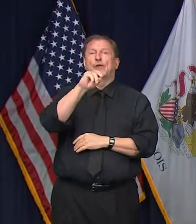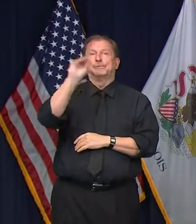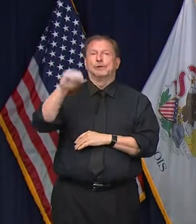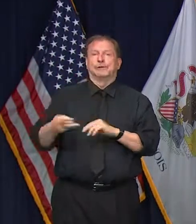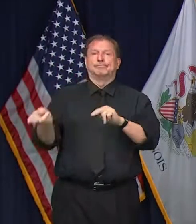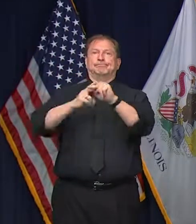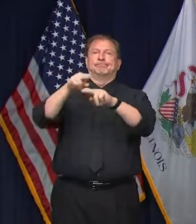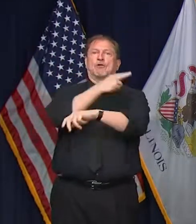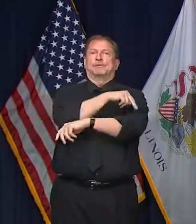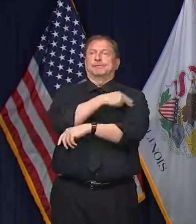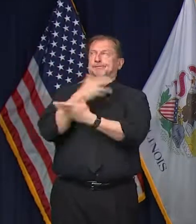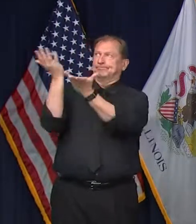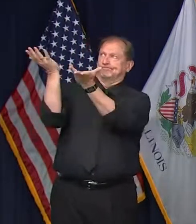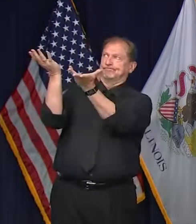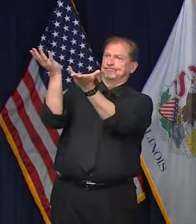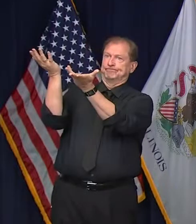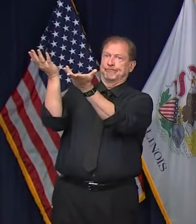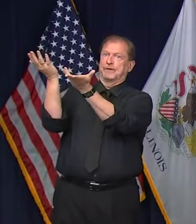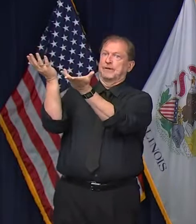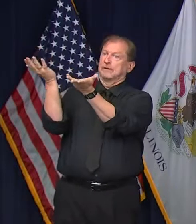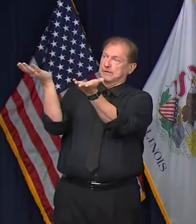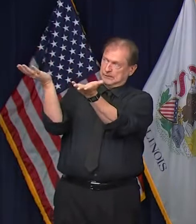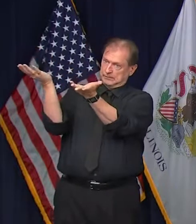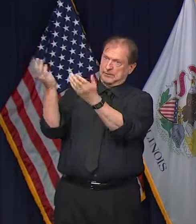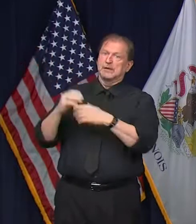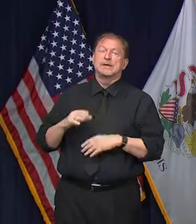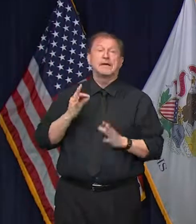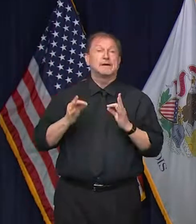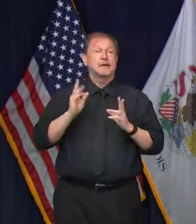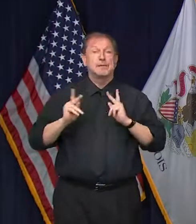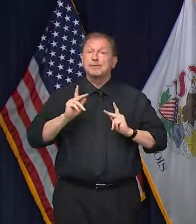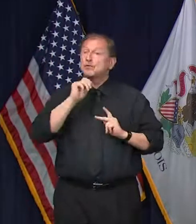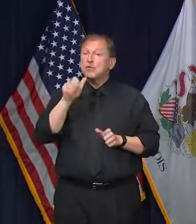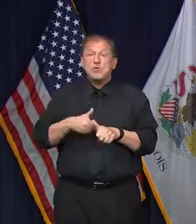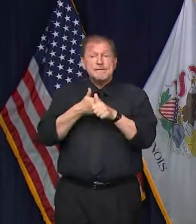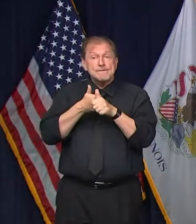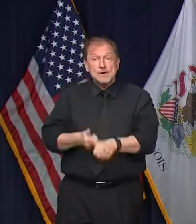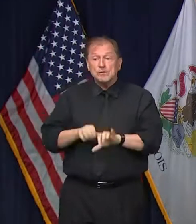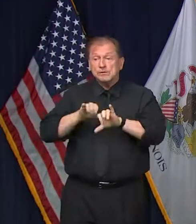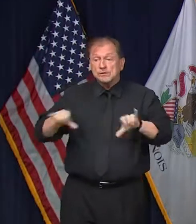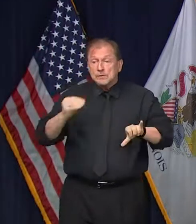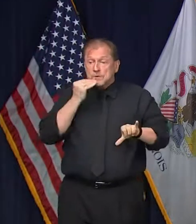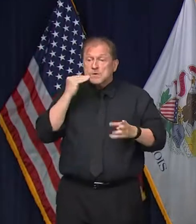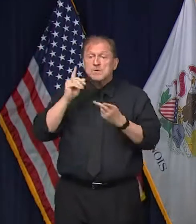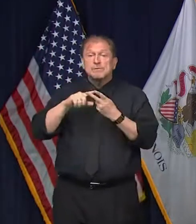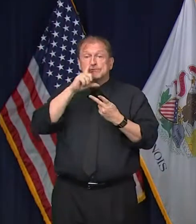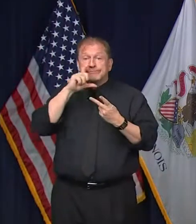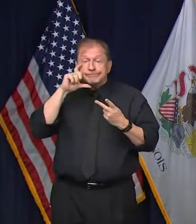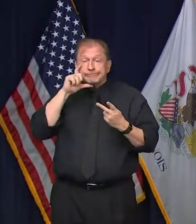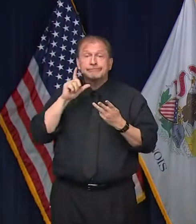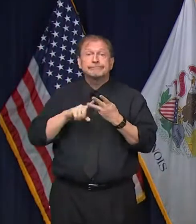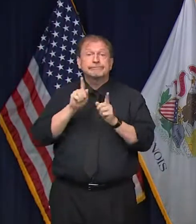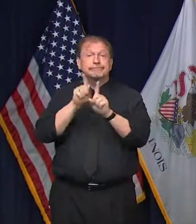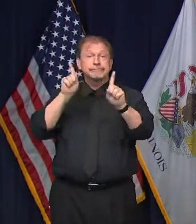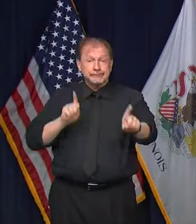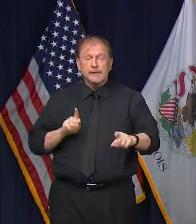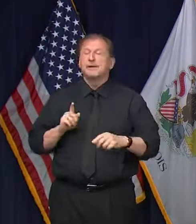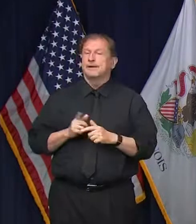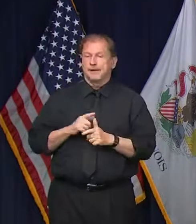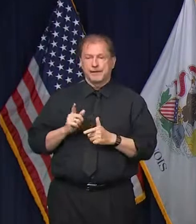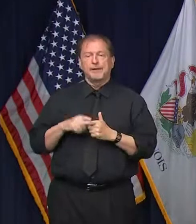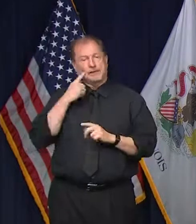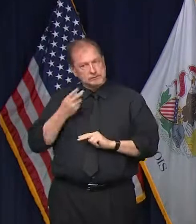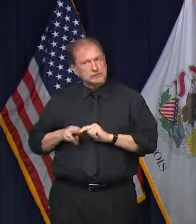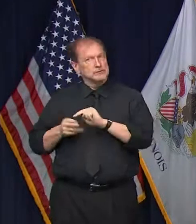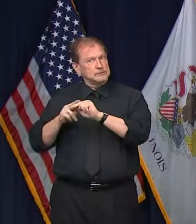an example of what can happen if people don't follow the mitigations that are supposed to be put in place, that are